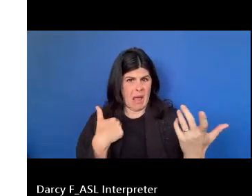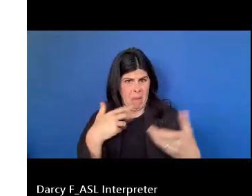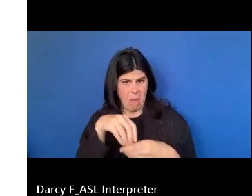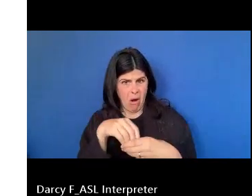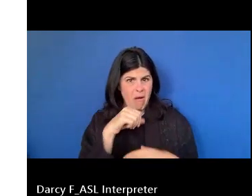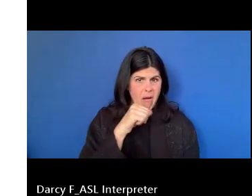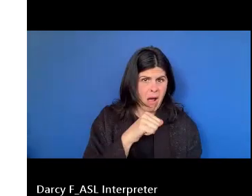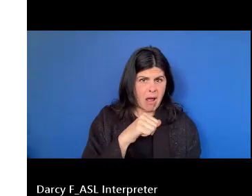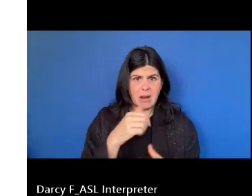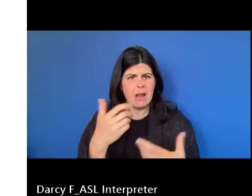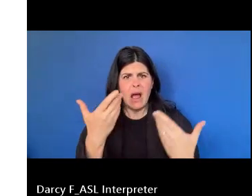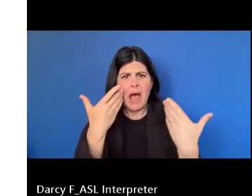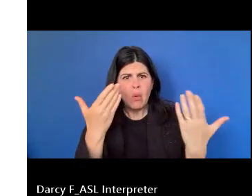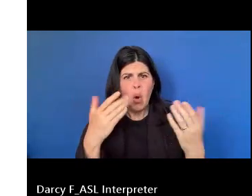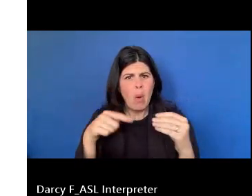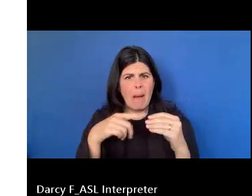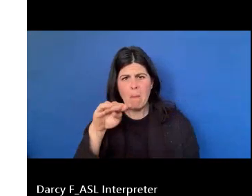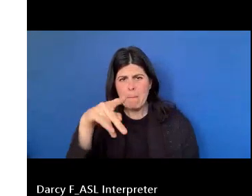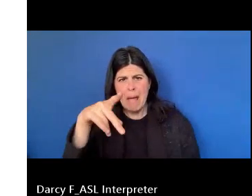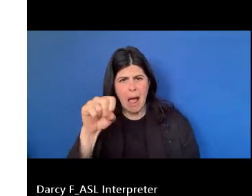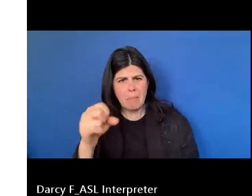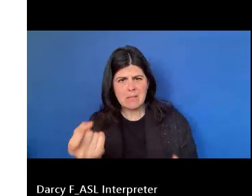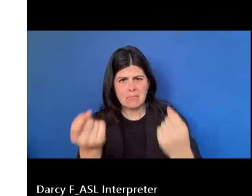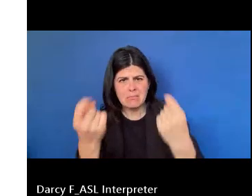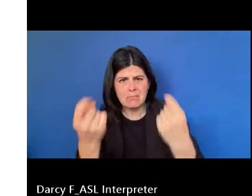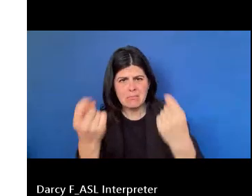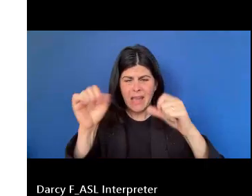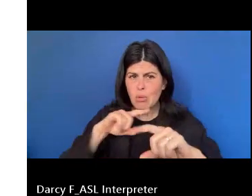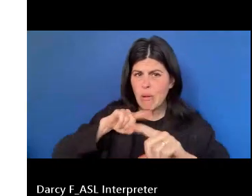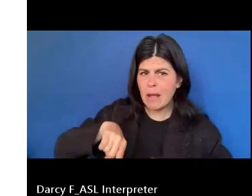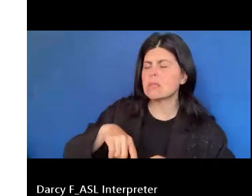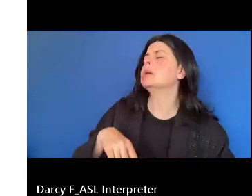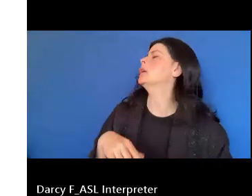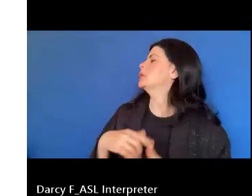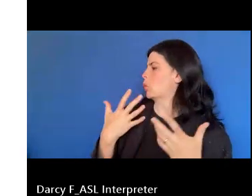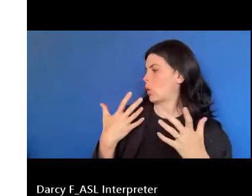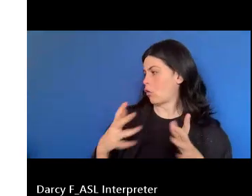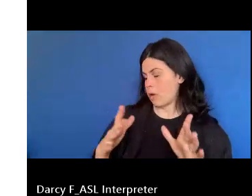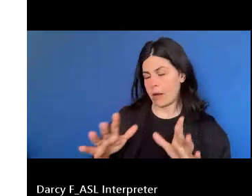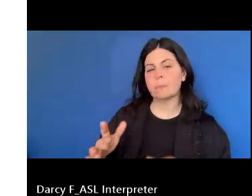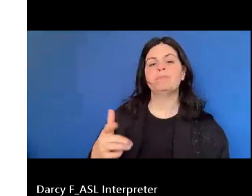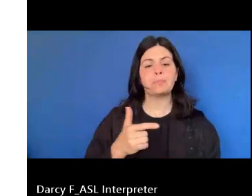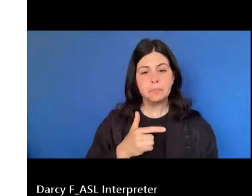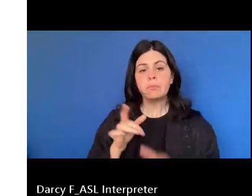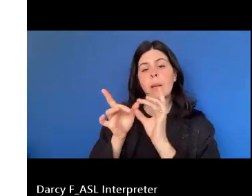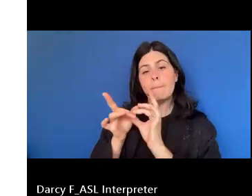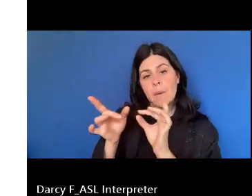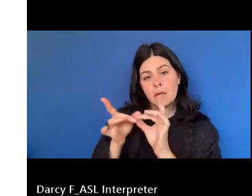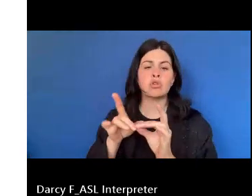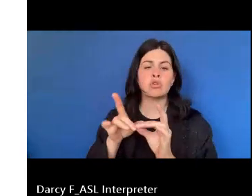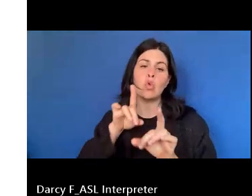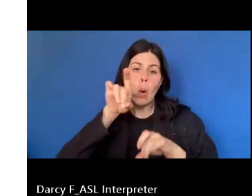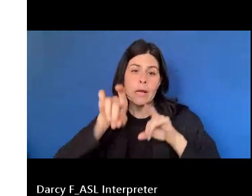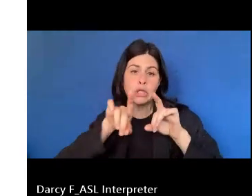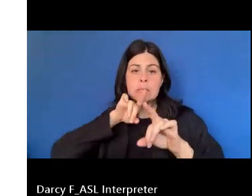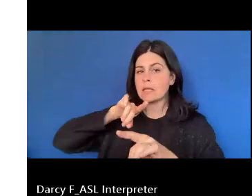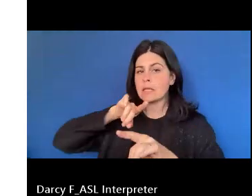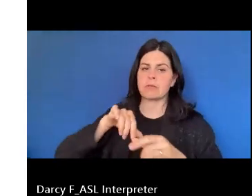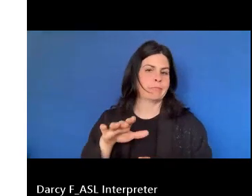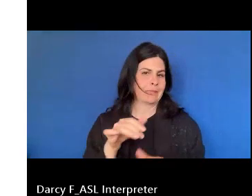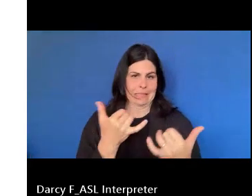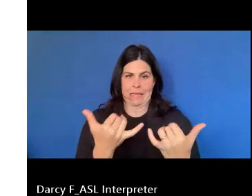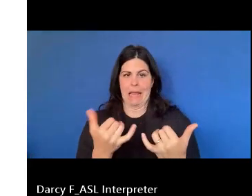So as we mentioned, we're not going to be taking questions and answers where we're going to be going